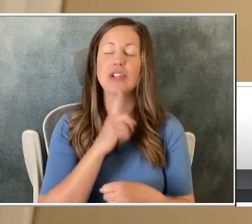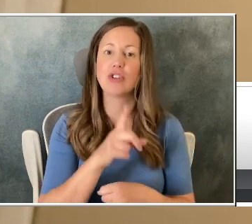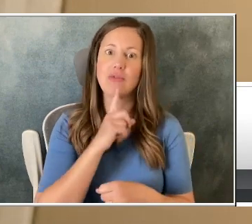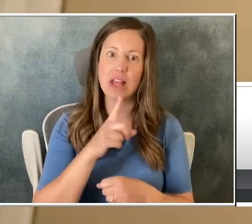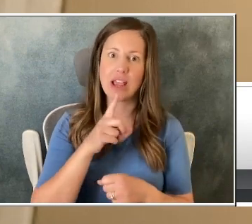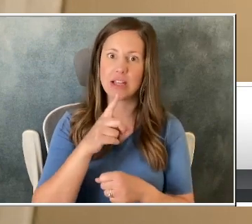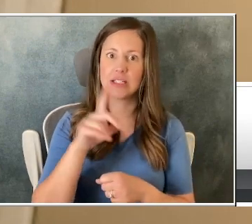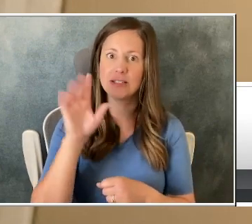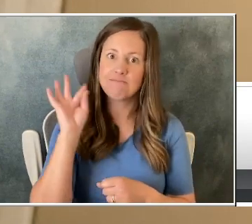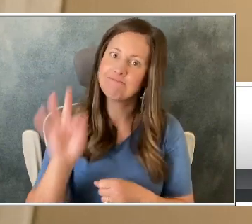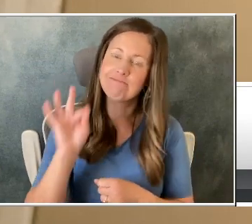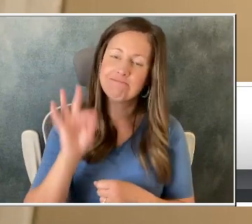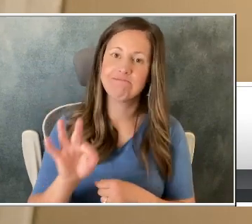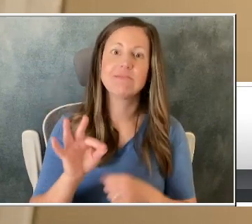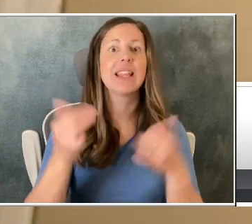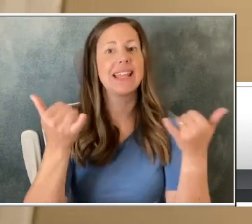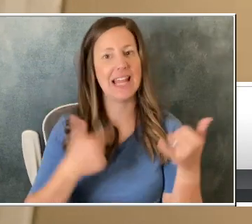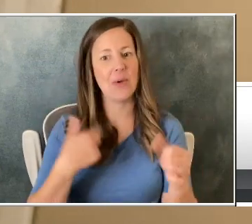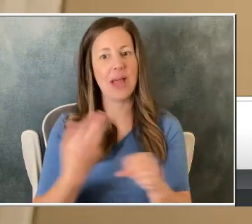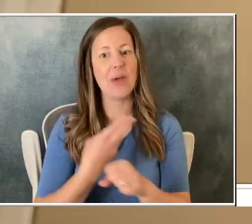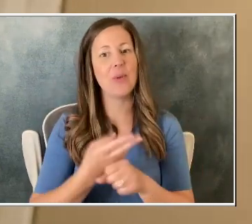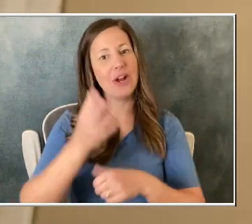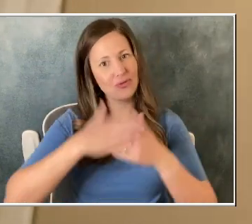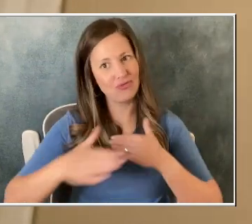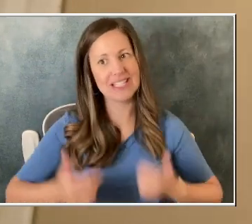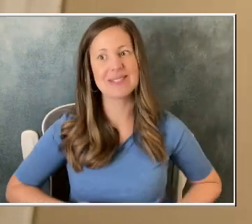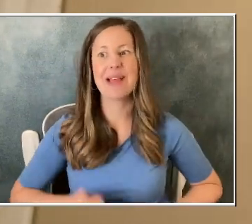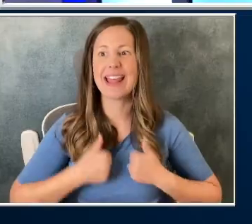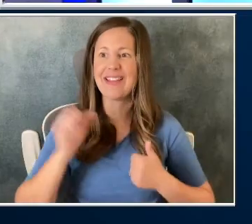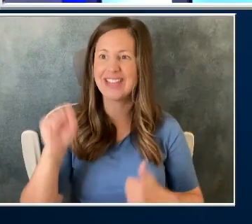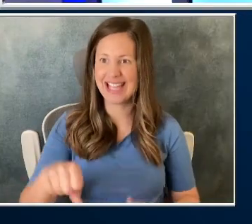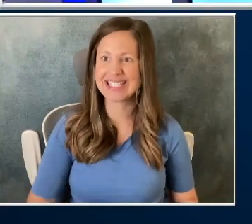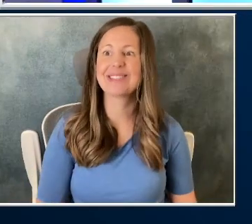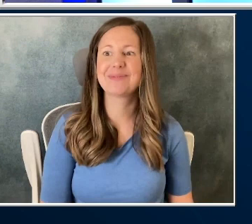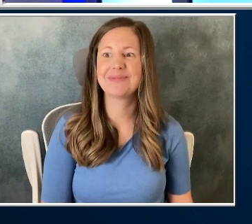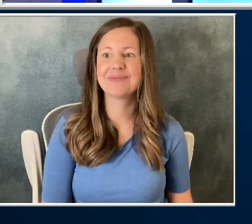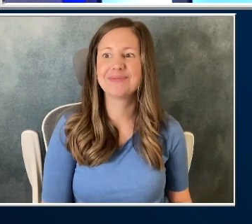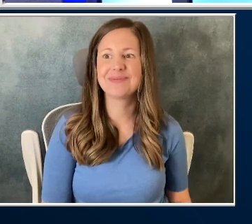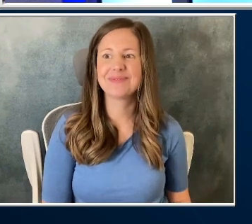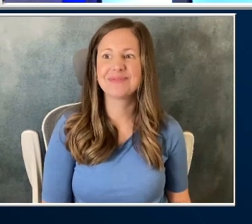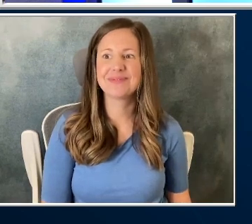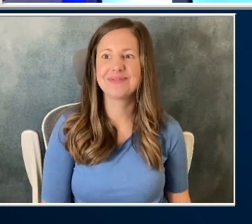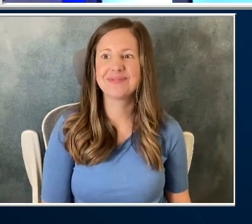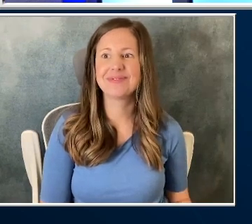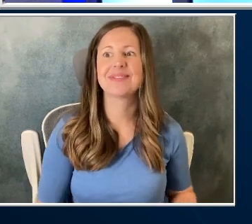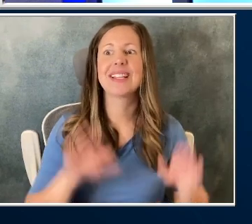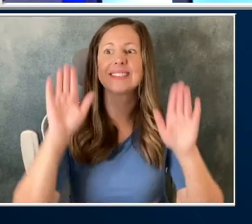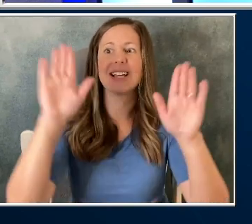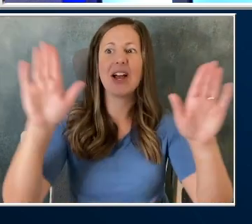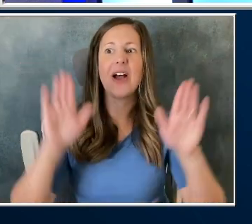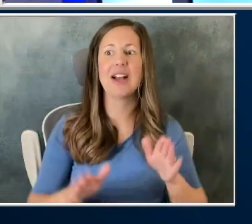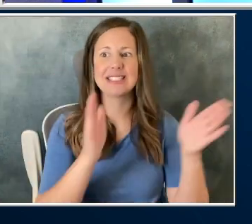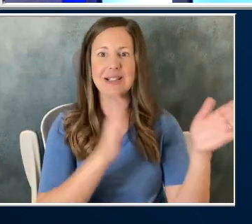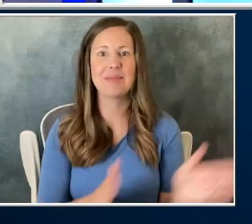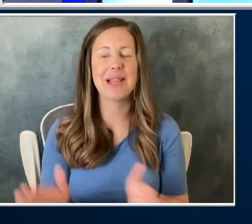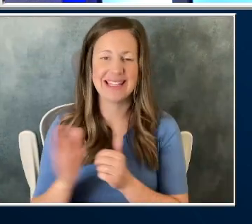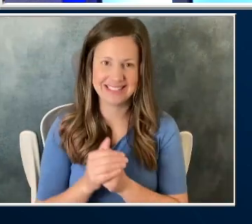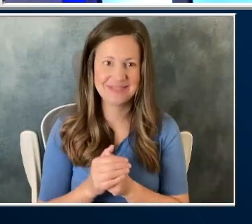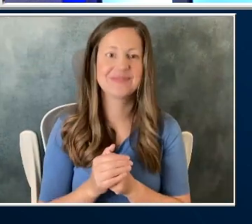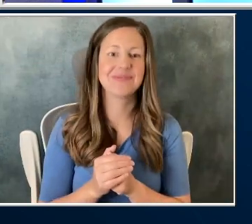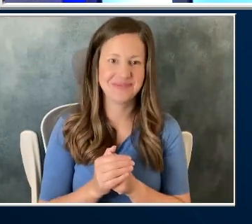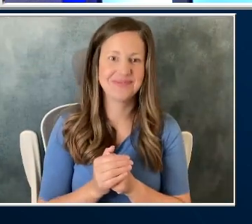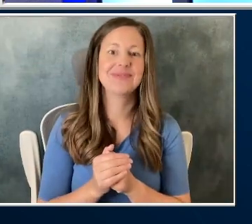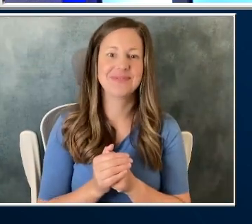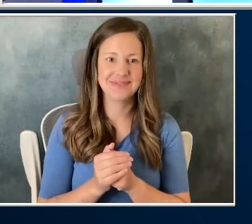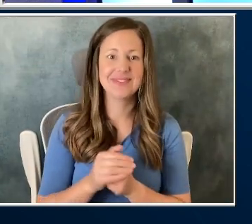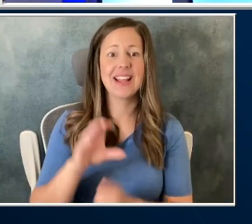am now wearing sunscreen for the rest of my life. Excellent plan. I'm just kind of an old white guy. I have to wear it all the time. Oatmeal, people